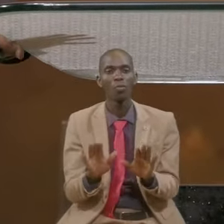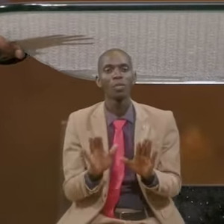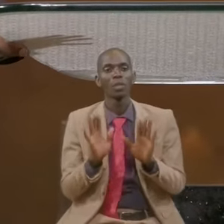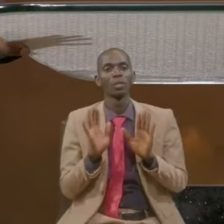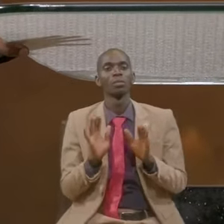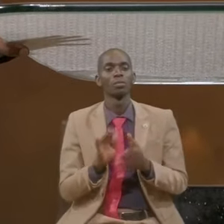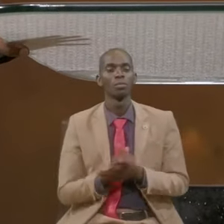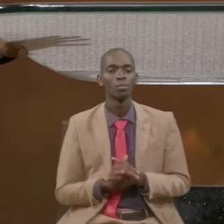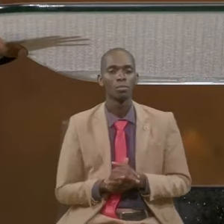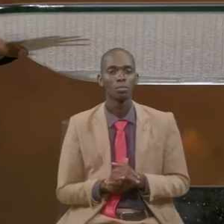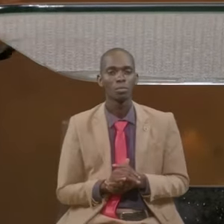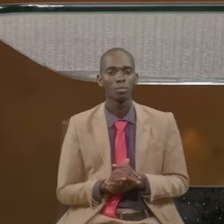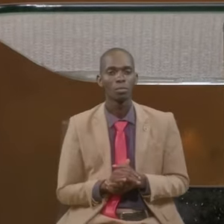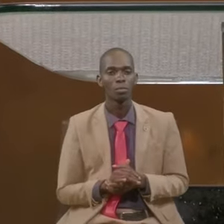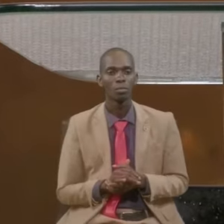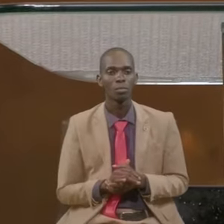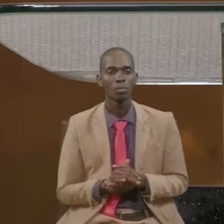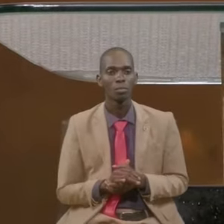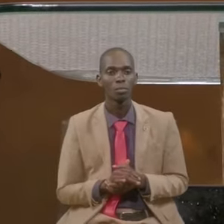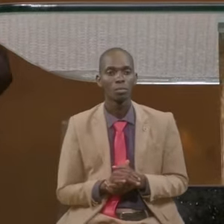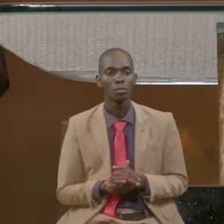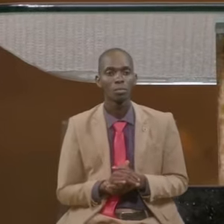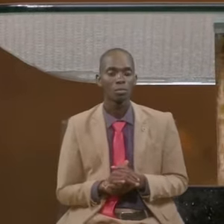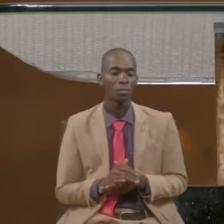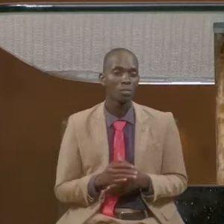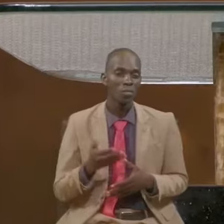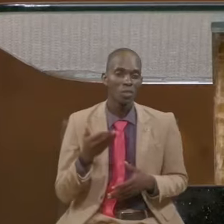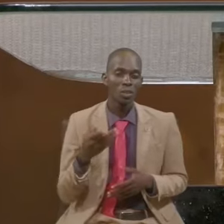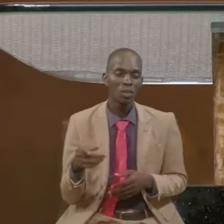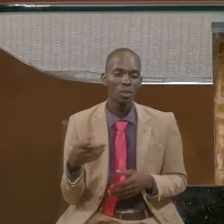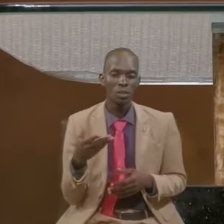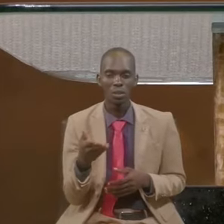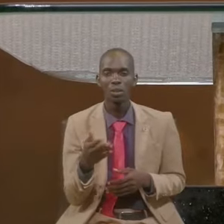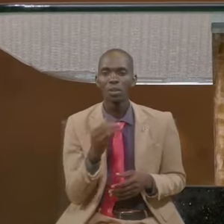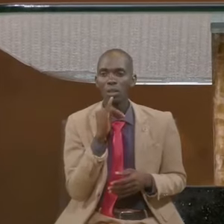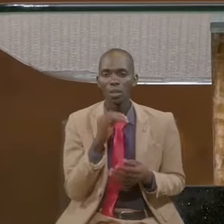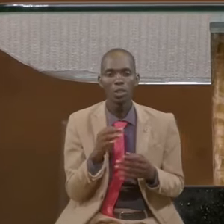to fear. That the spirit of bondage